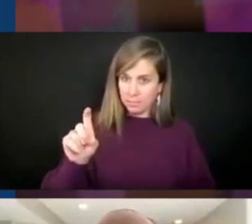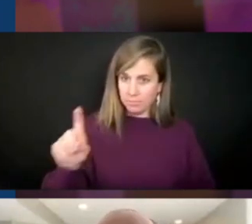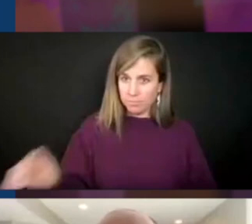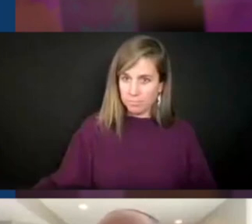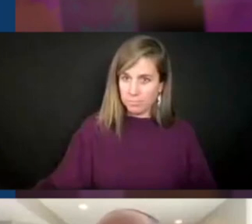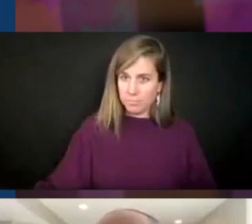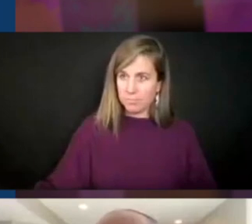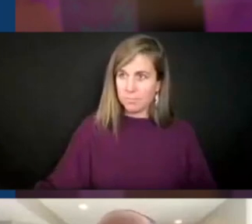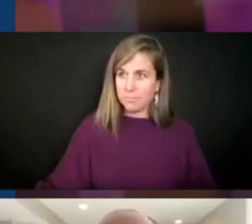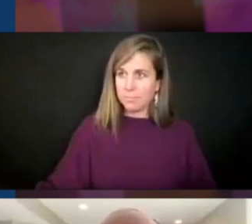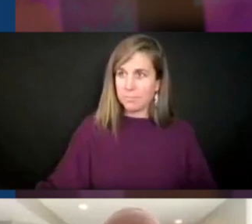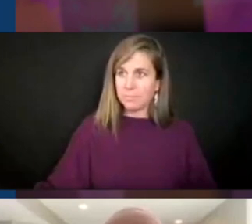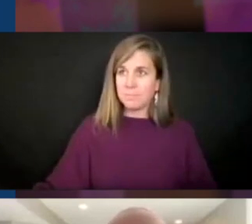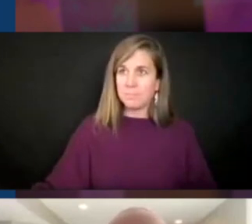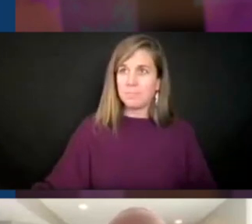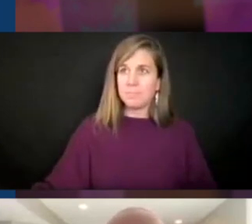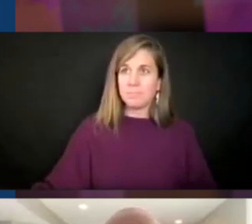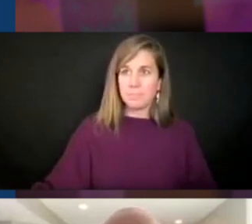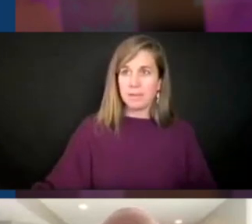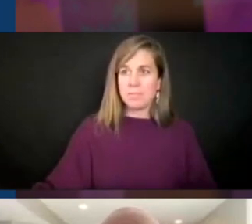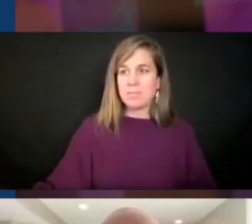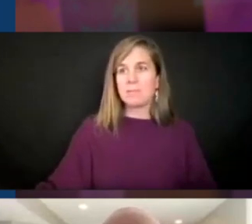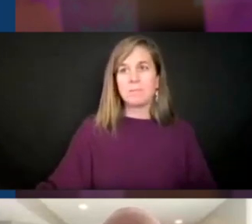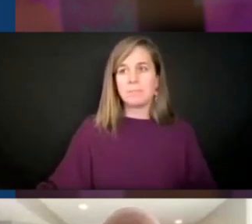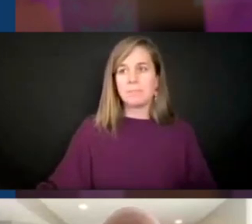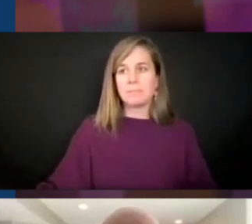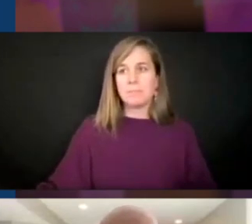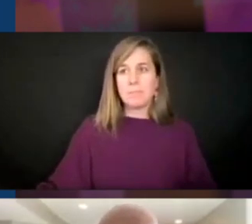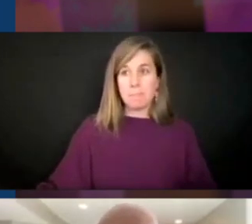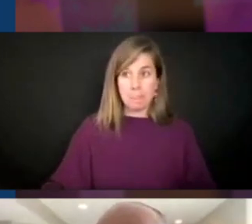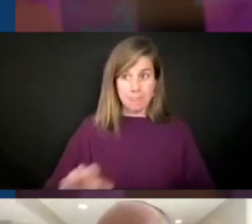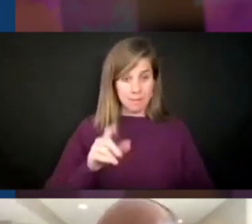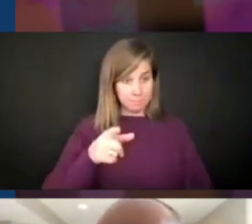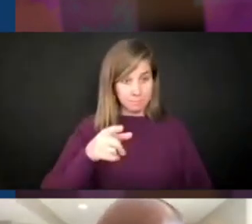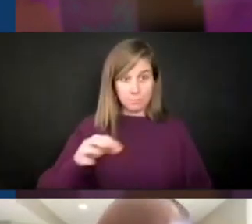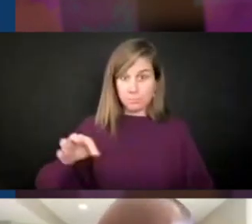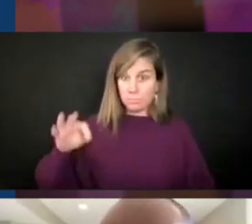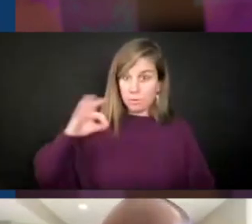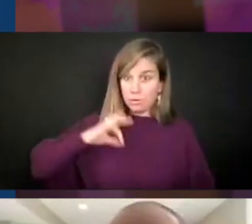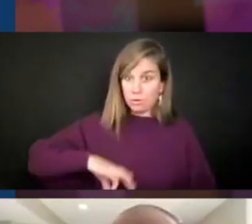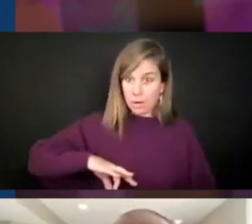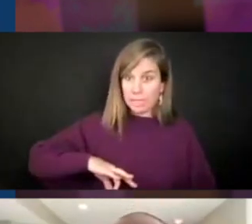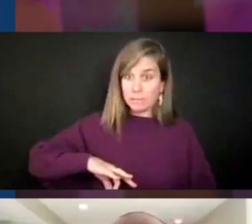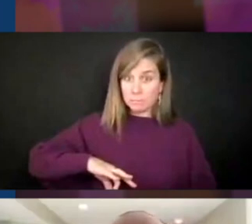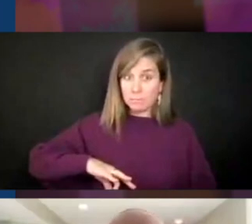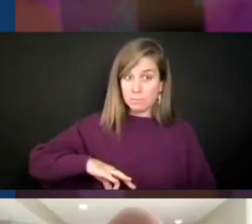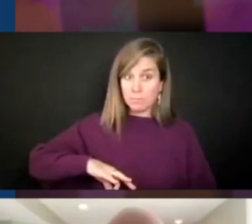Was credit and financial remuneration given to the appropriate community or person?